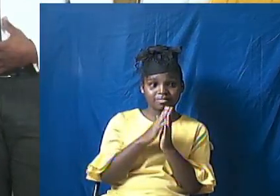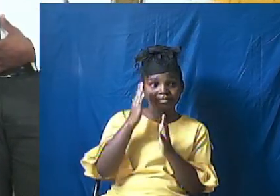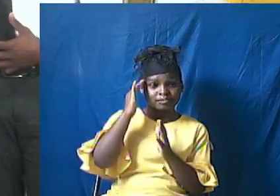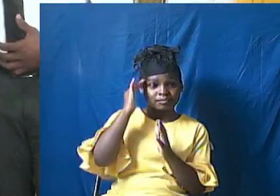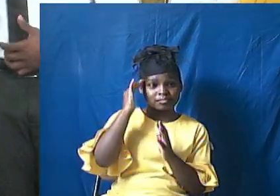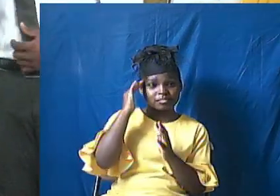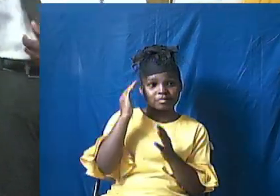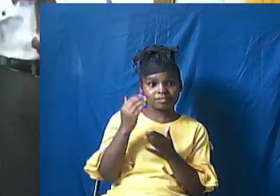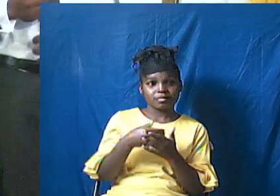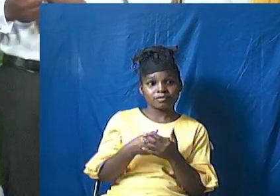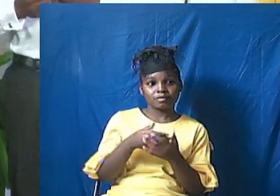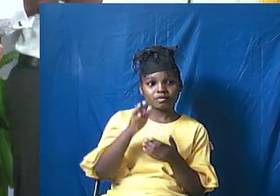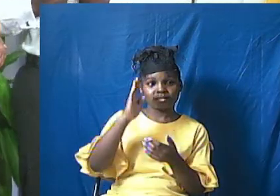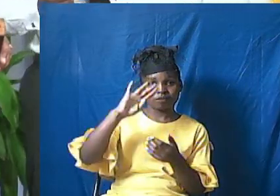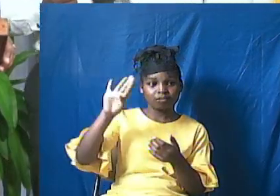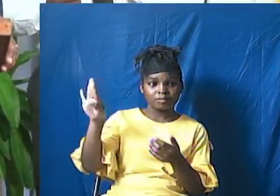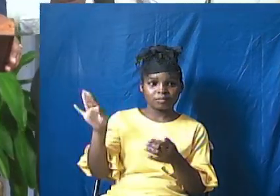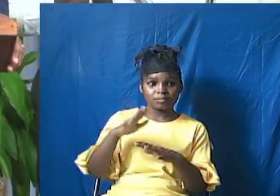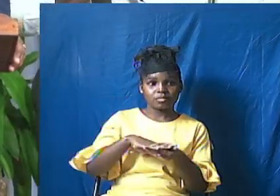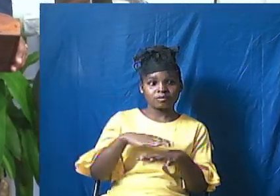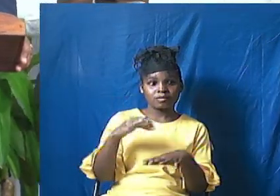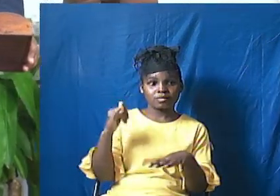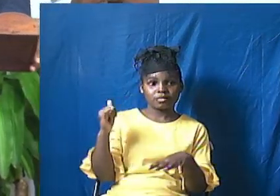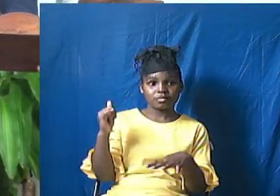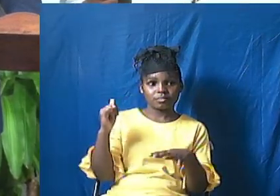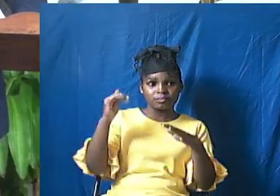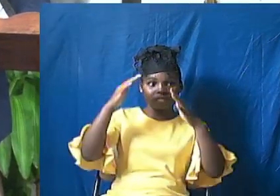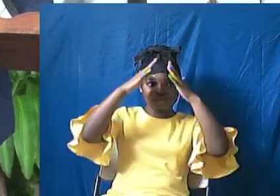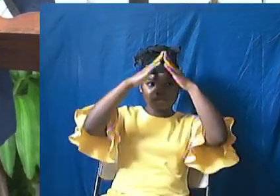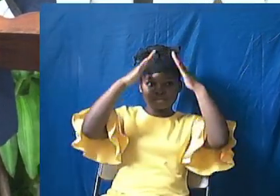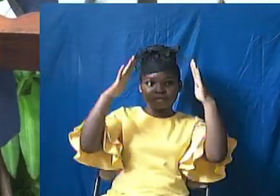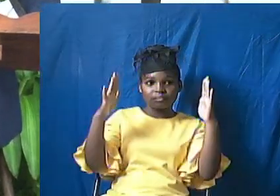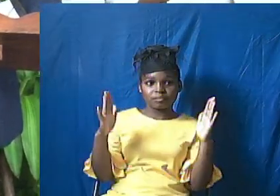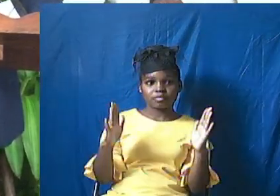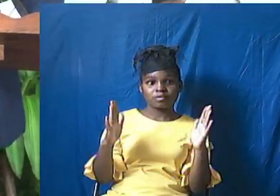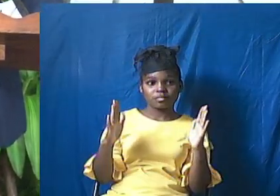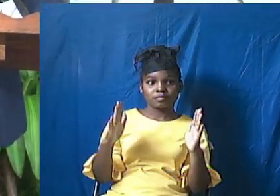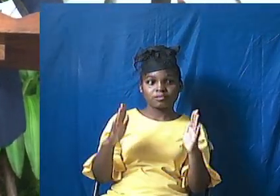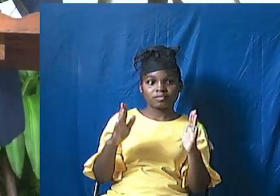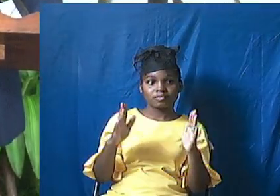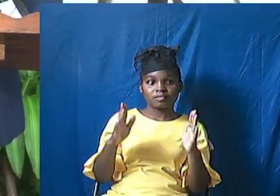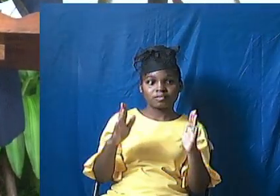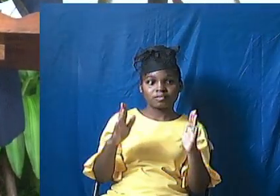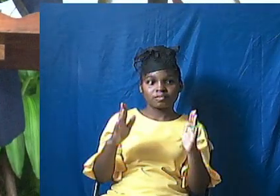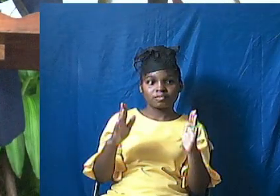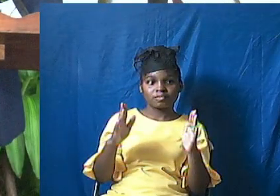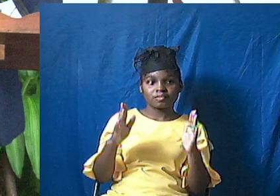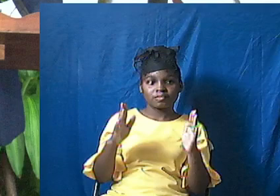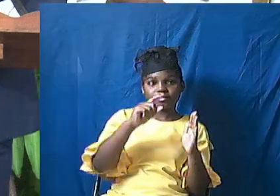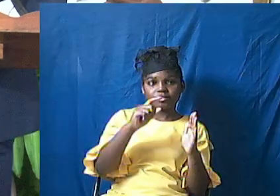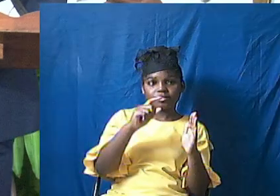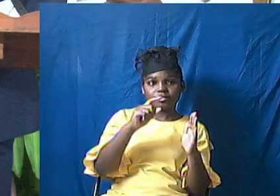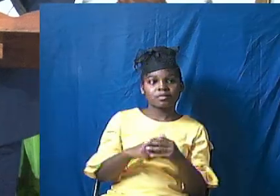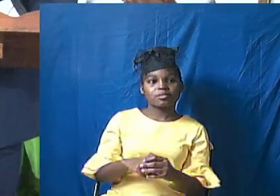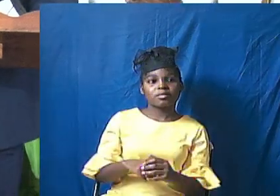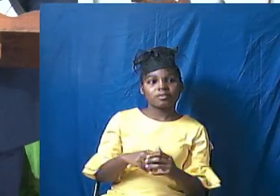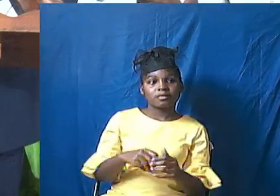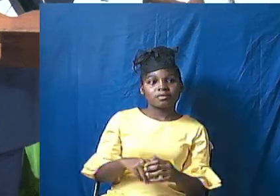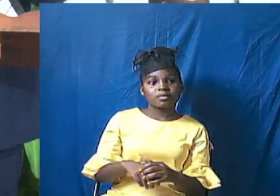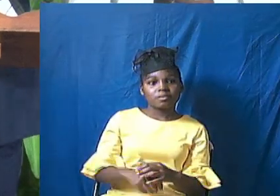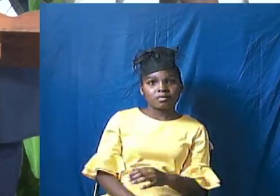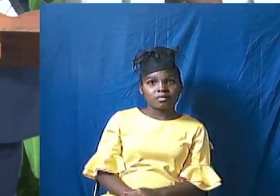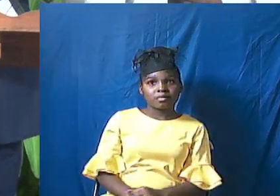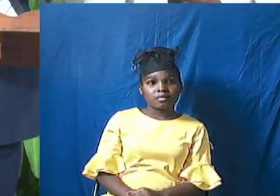but we are still going to call his name, Bishop Frank Otto. He's the pastor for the Linstead Pentecostal